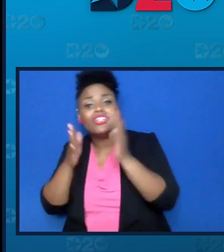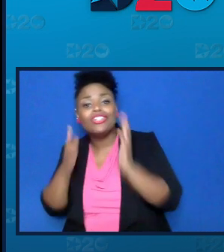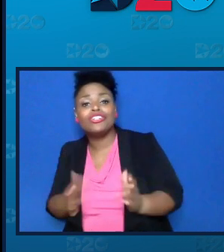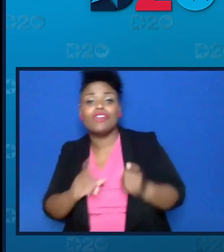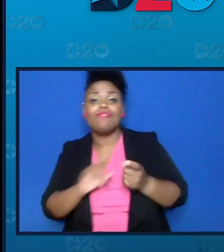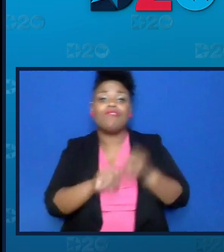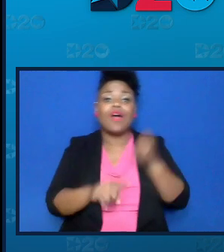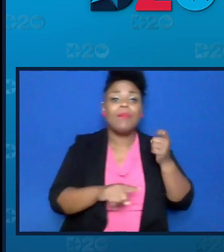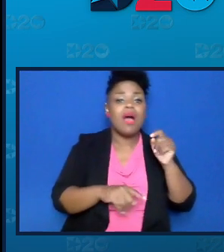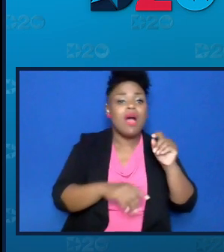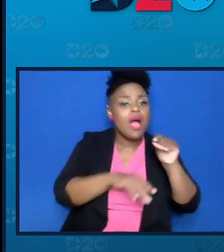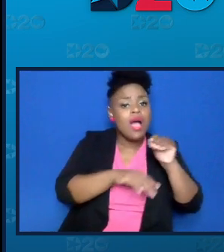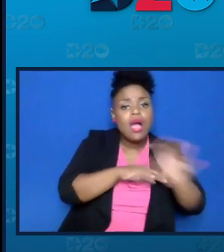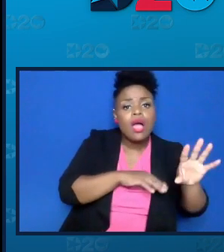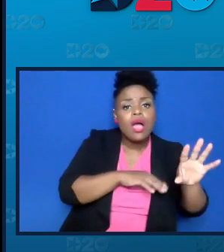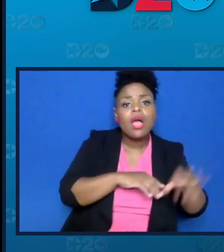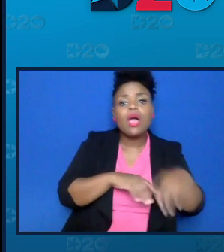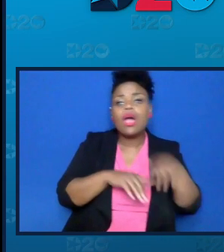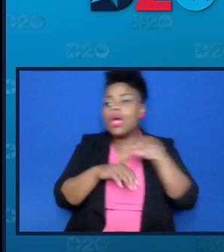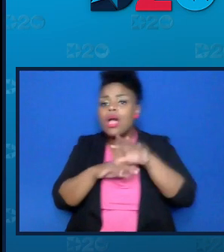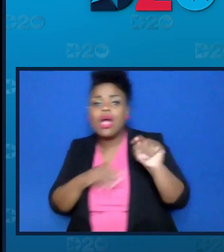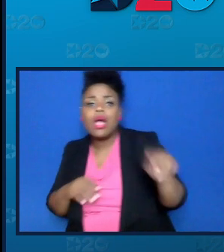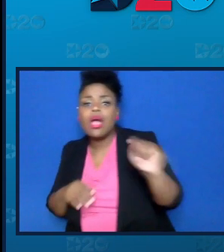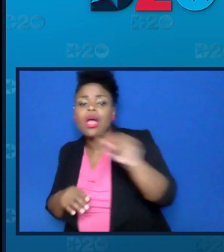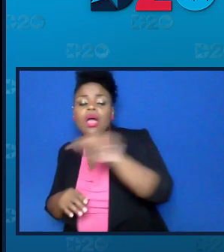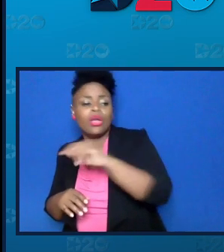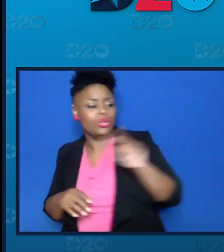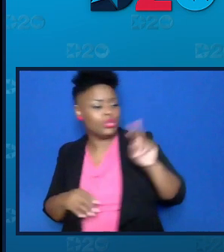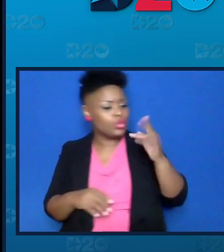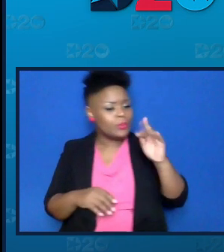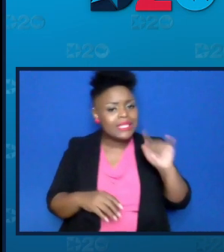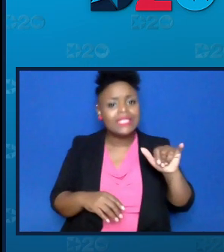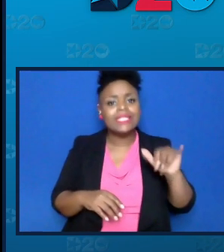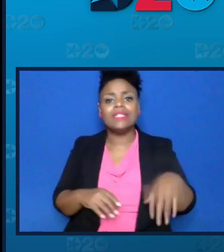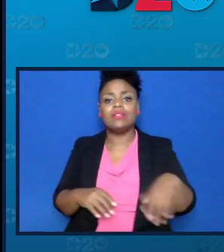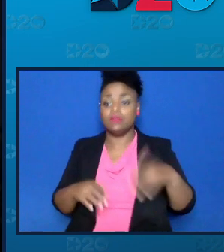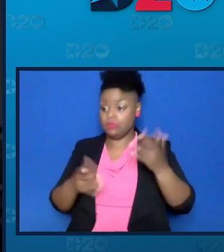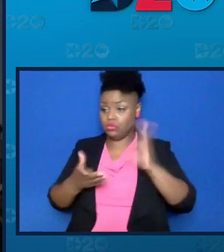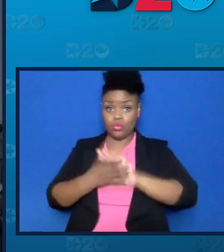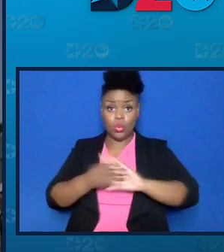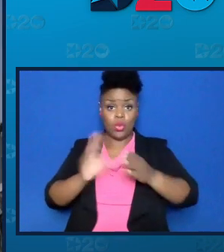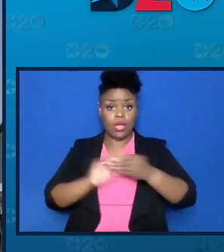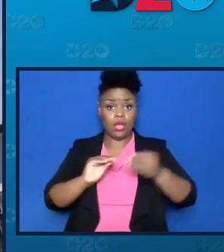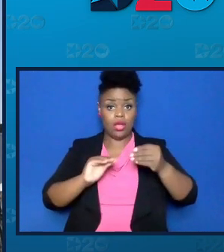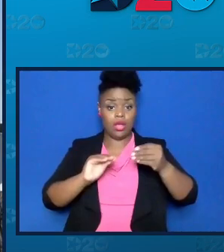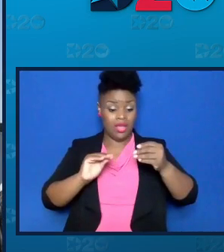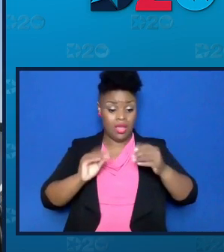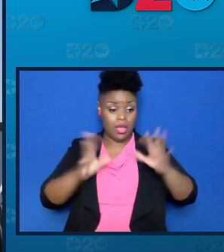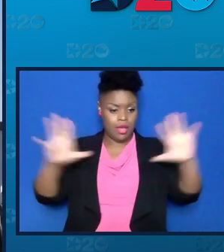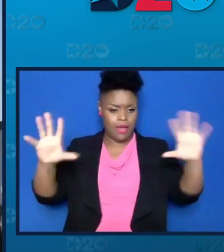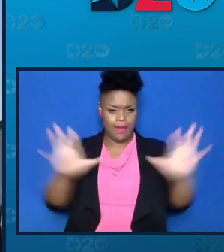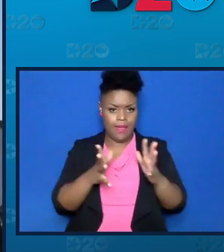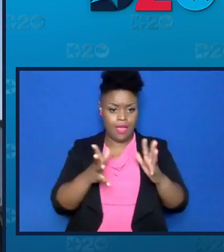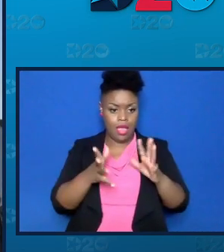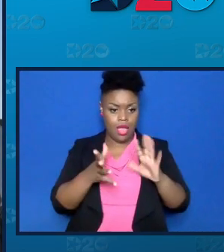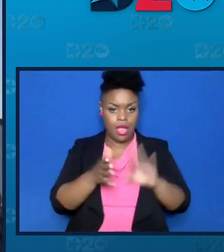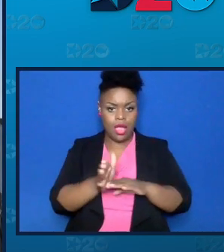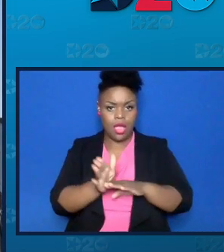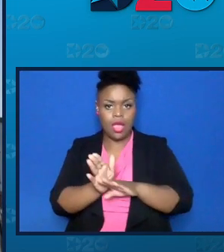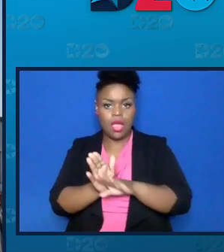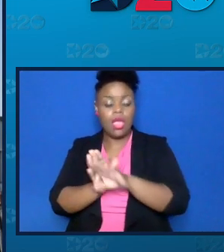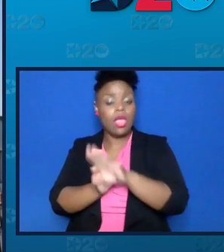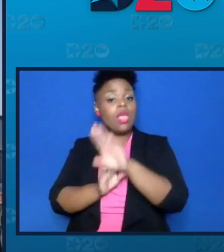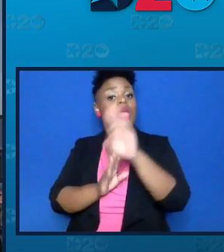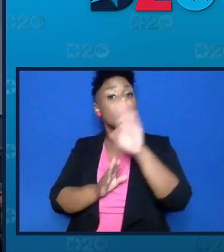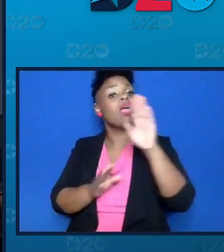the rending of the Iron Curtain, our story has soared when we've built bridges, not walls, when we've